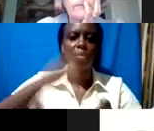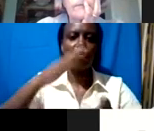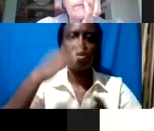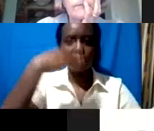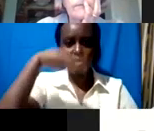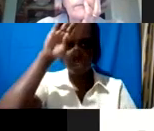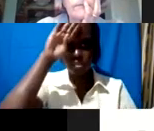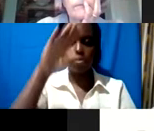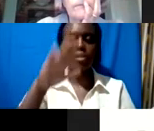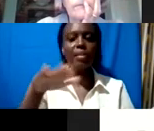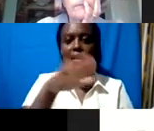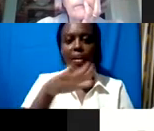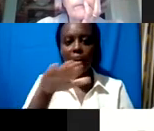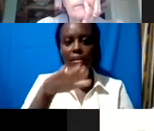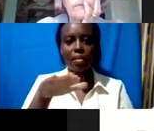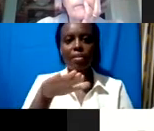disappointing areas